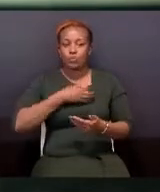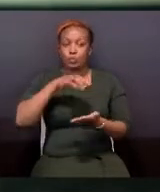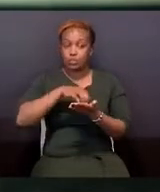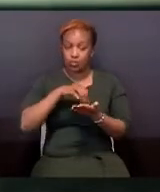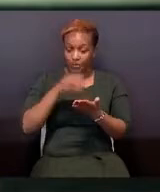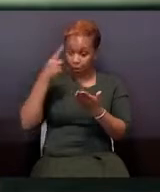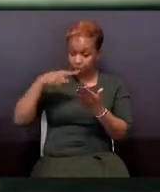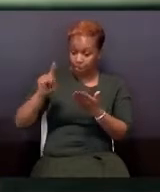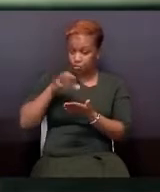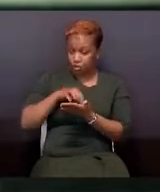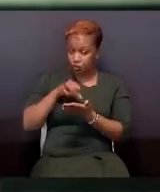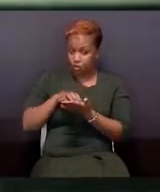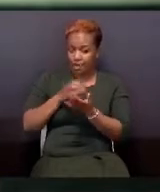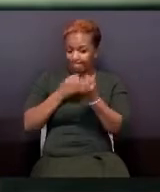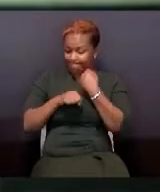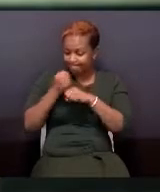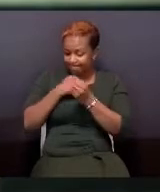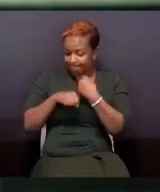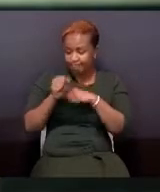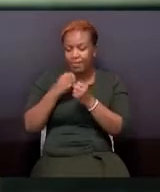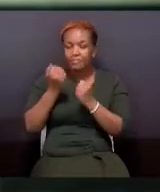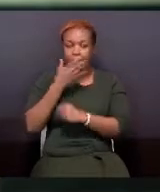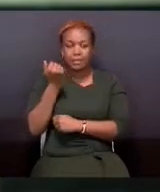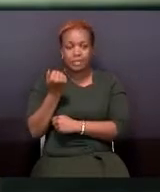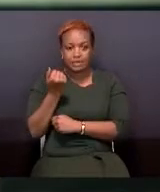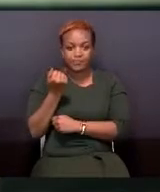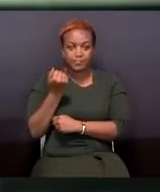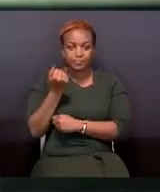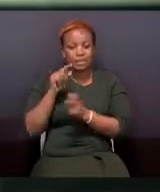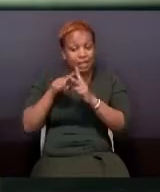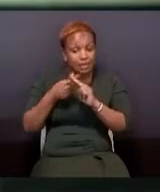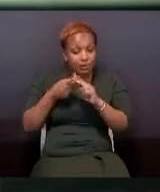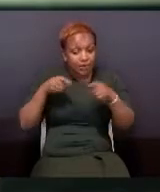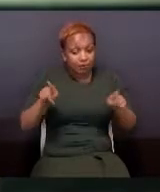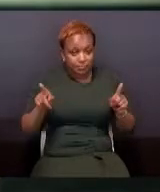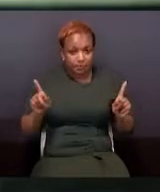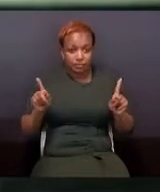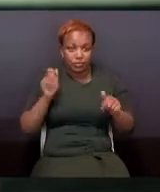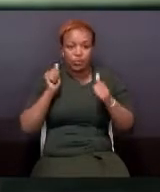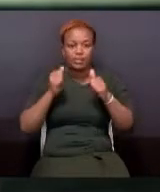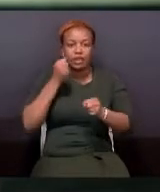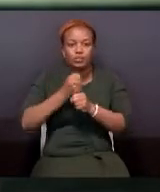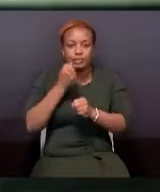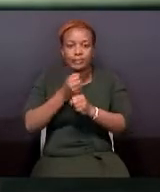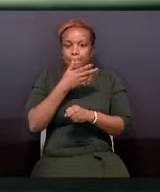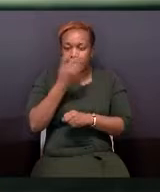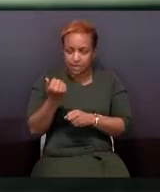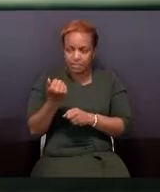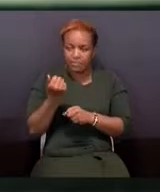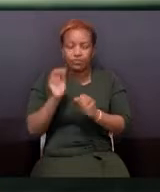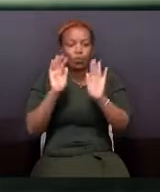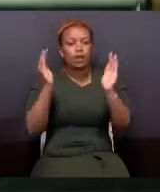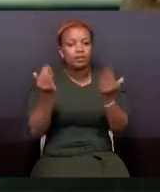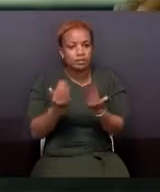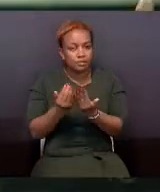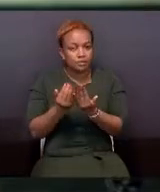positions, and do the best, starting with themselves, but they are actually doing the best for the continent.